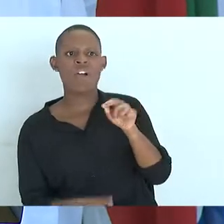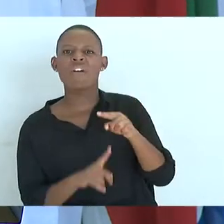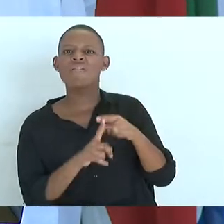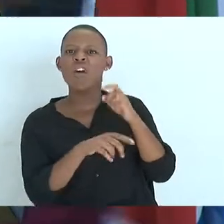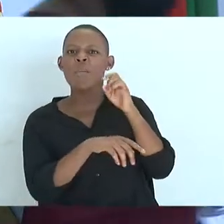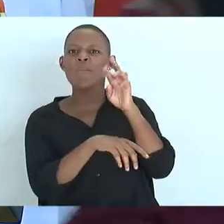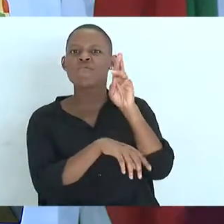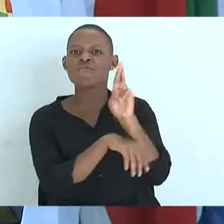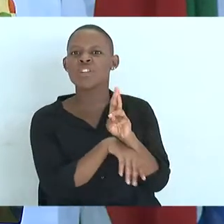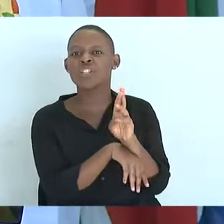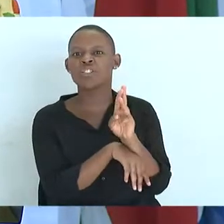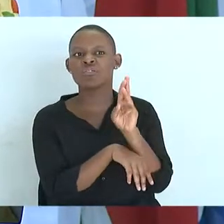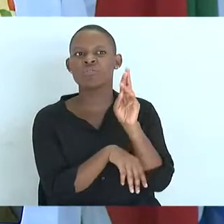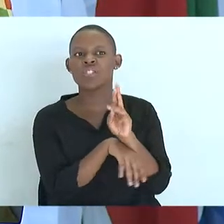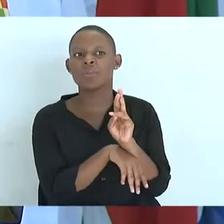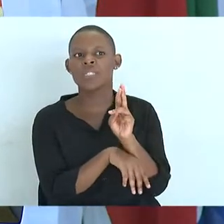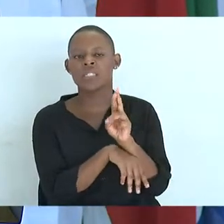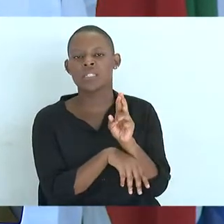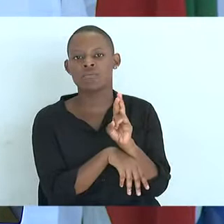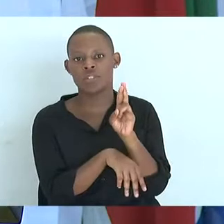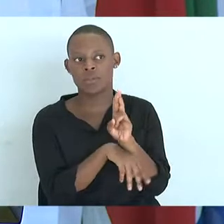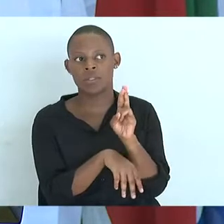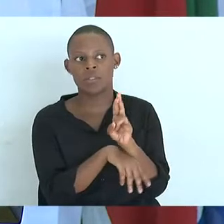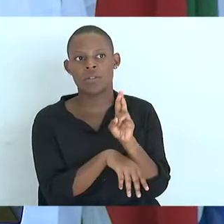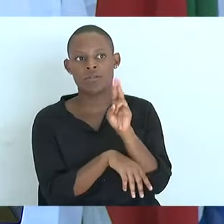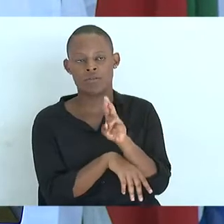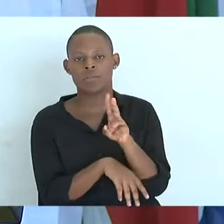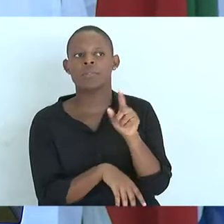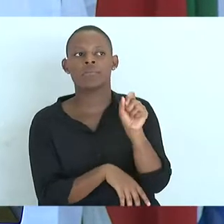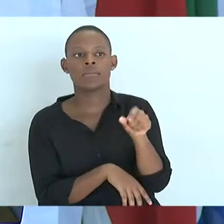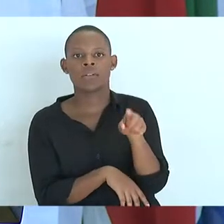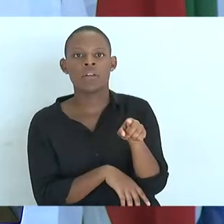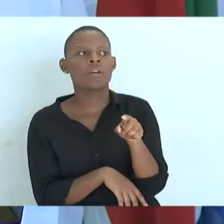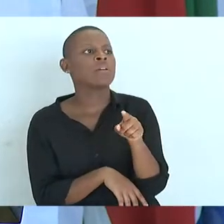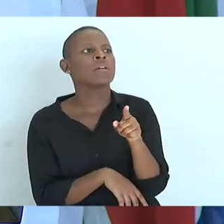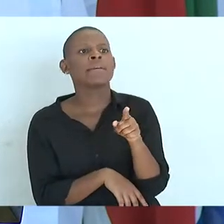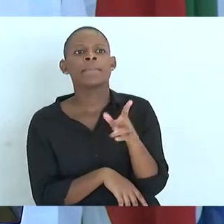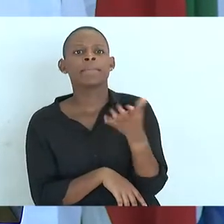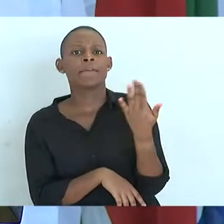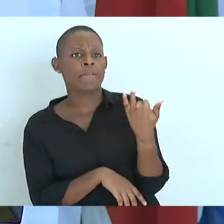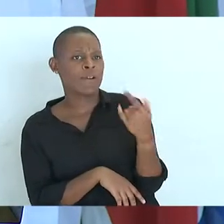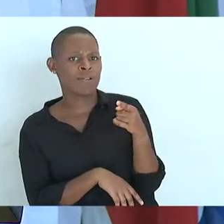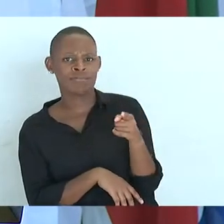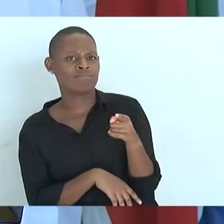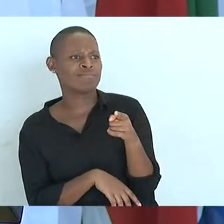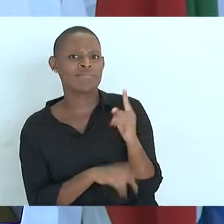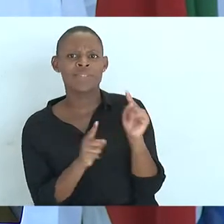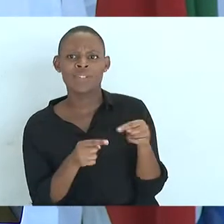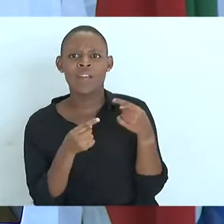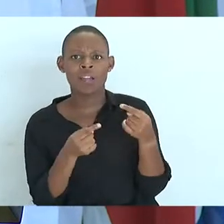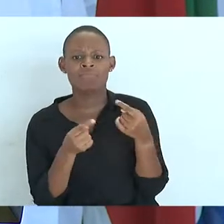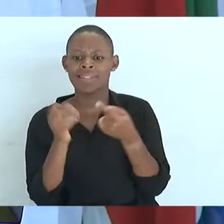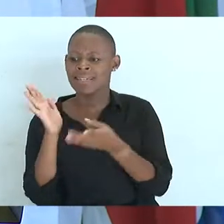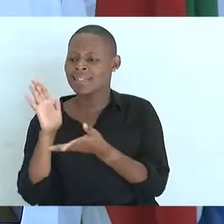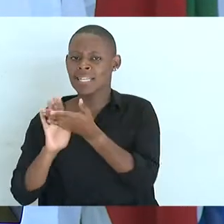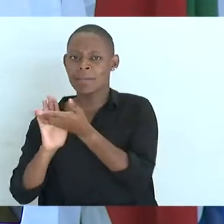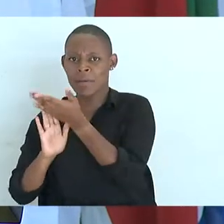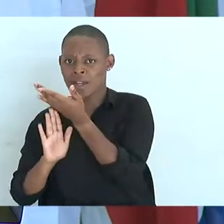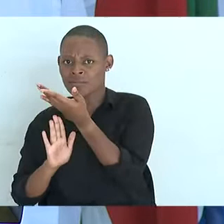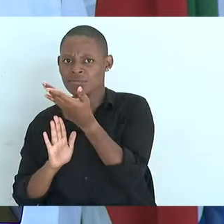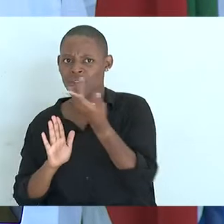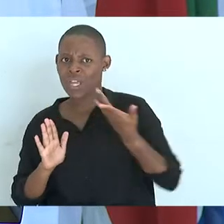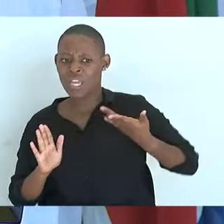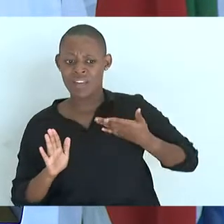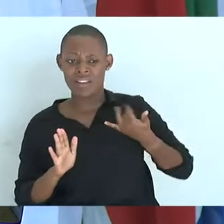you wouldn't be able uti uya faga development if